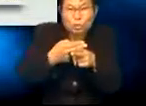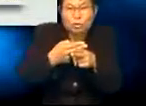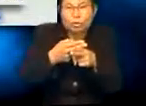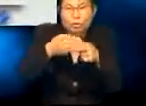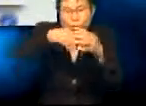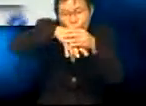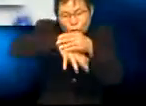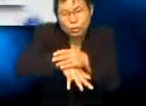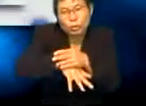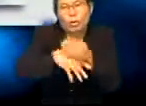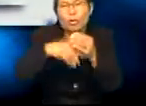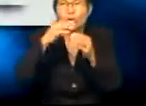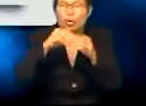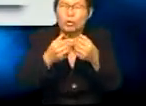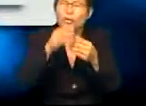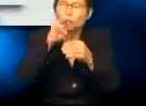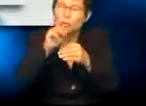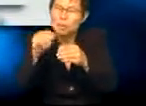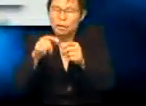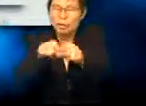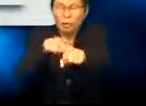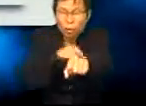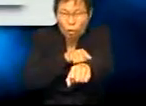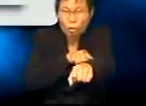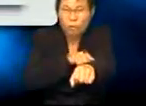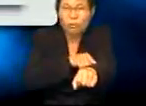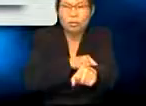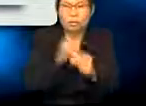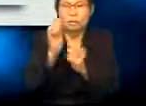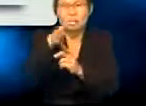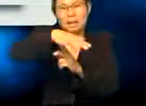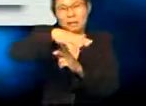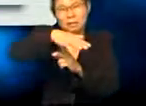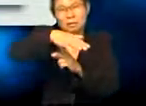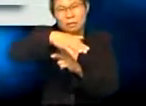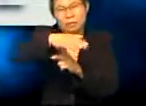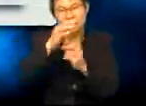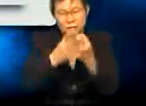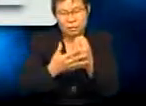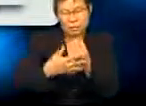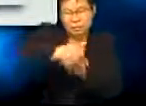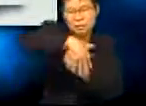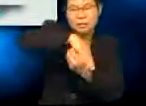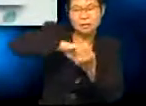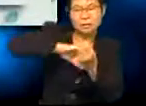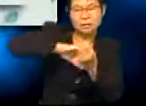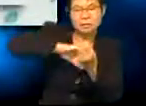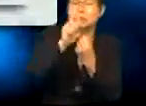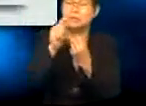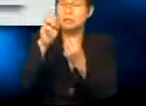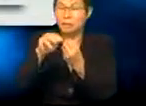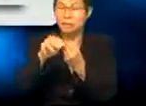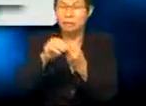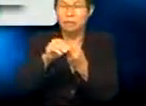that is only a few millimeters long. Scale leaves are leaves that surround the stem. In